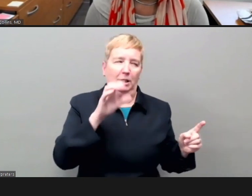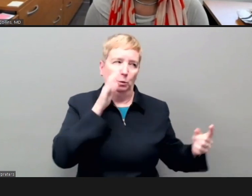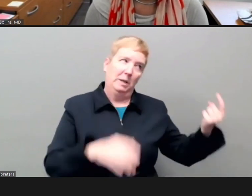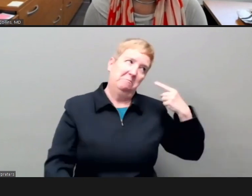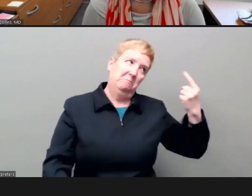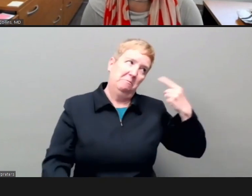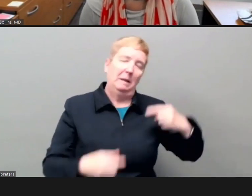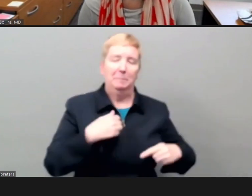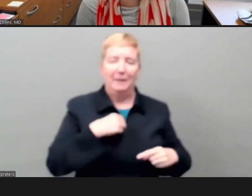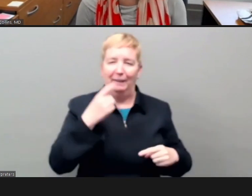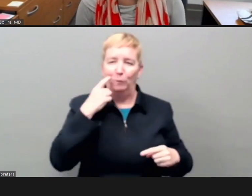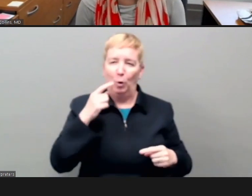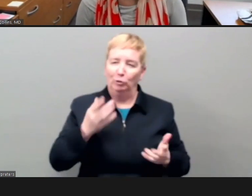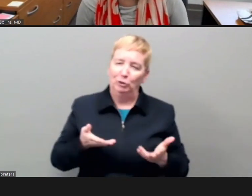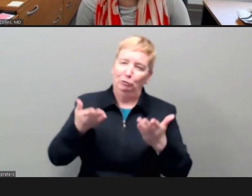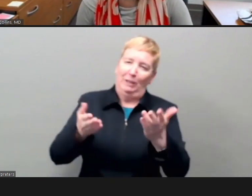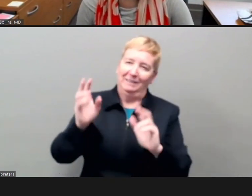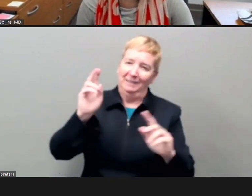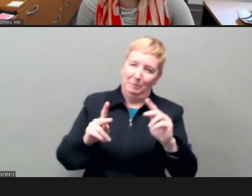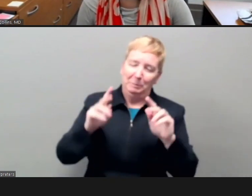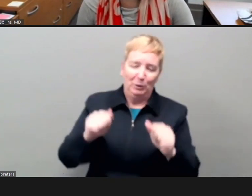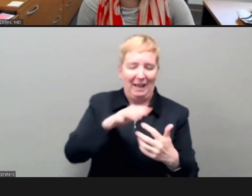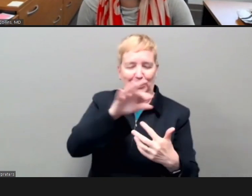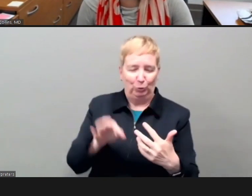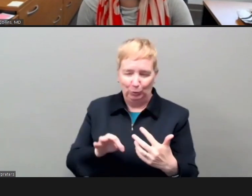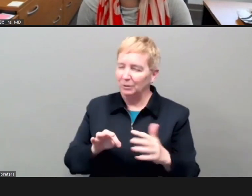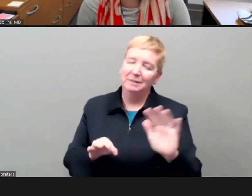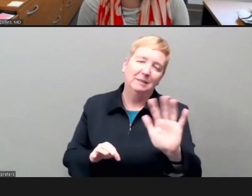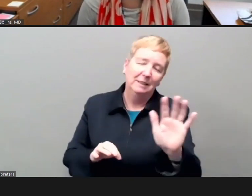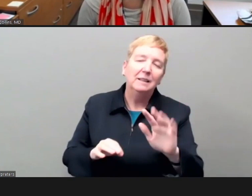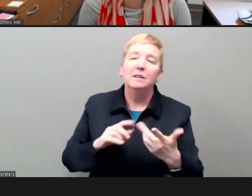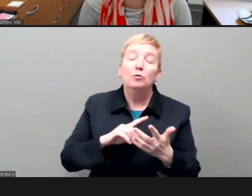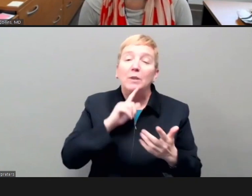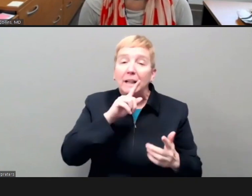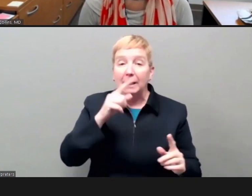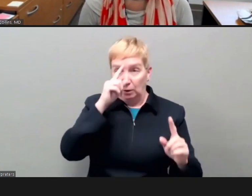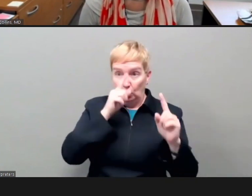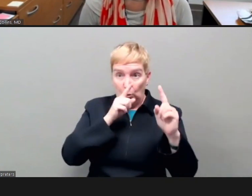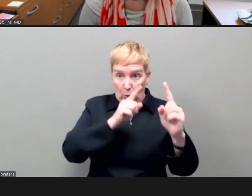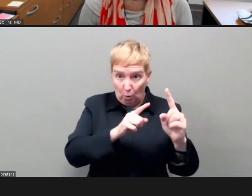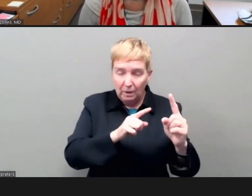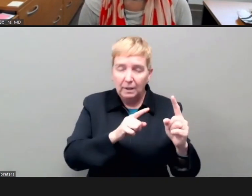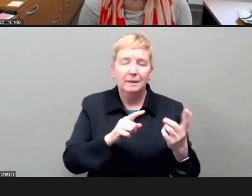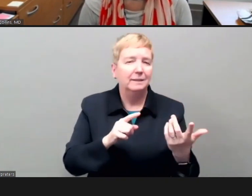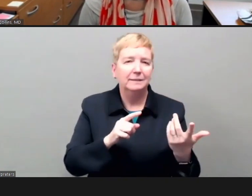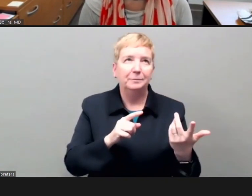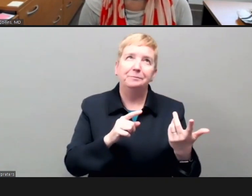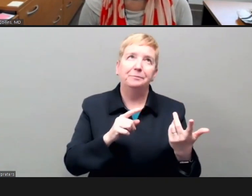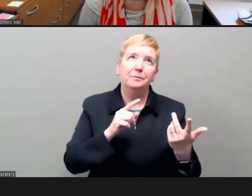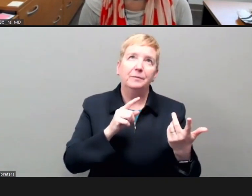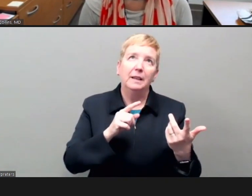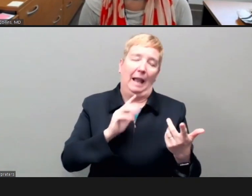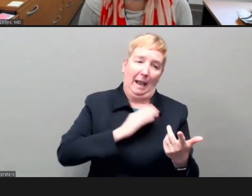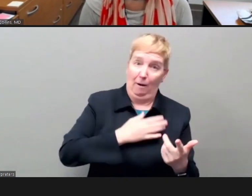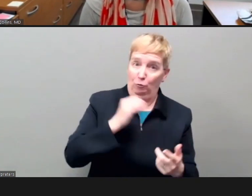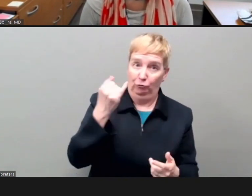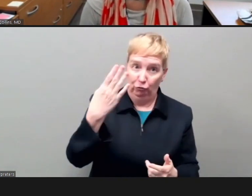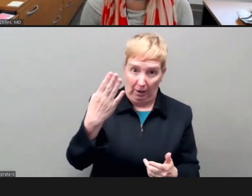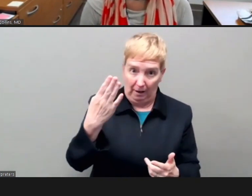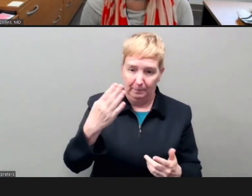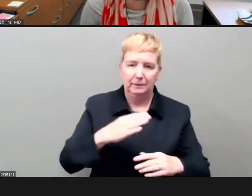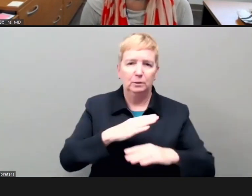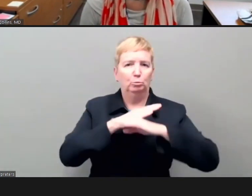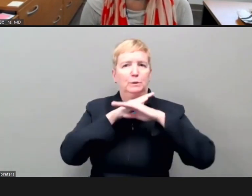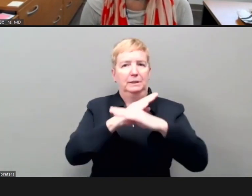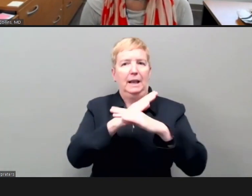choose. Our effort today has to be, this is the same issue. Our job is to protect